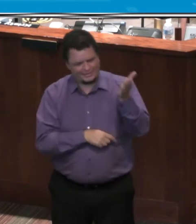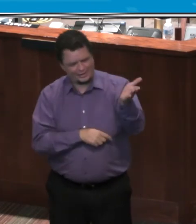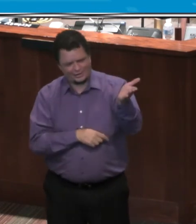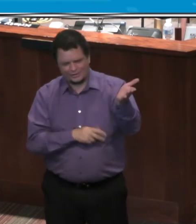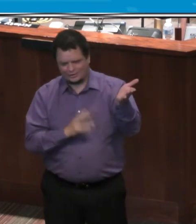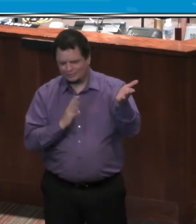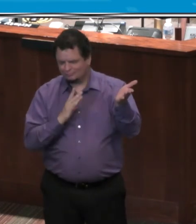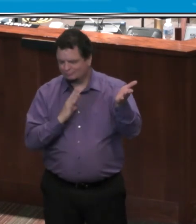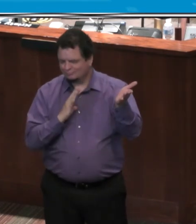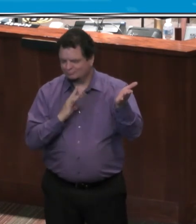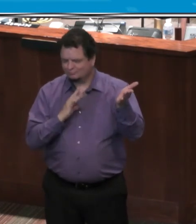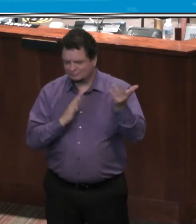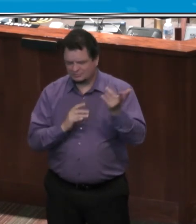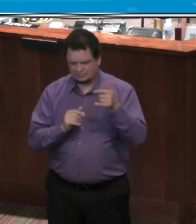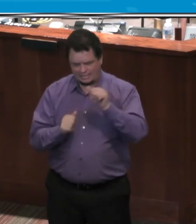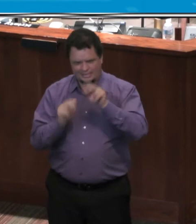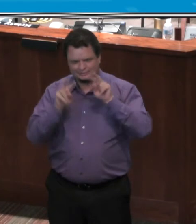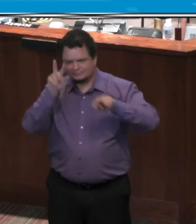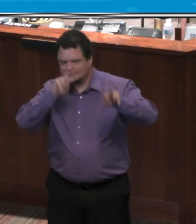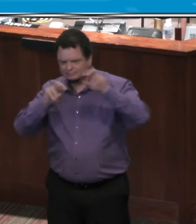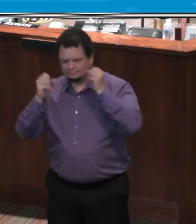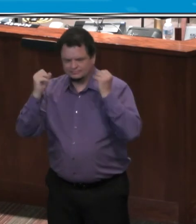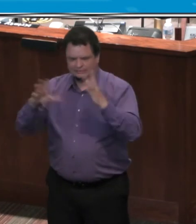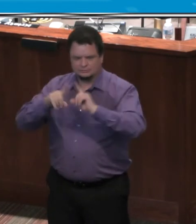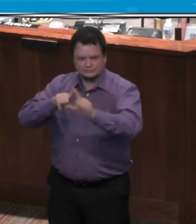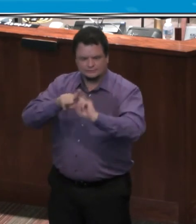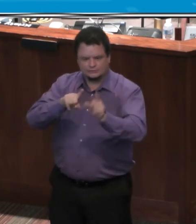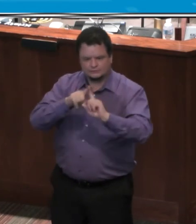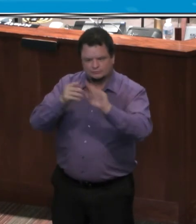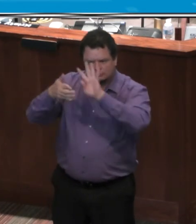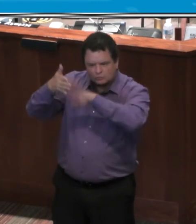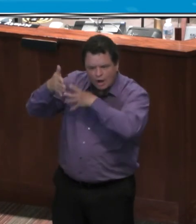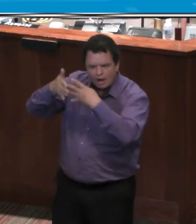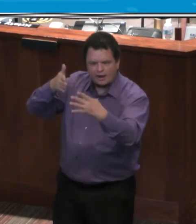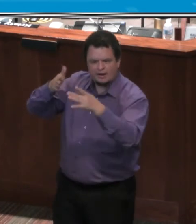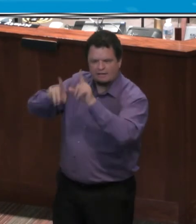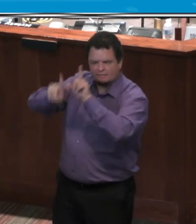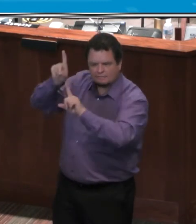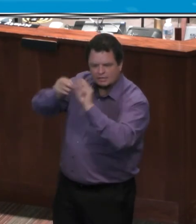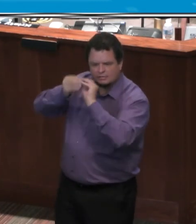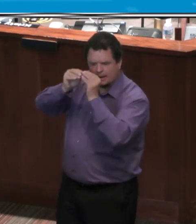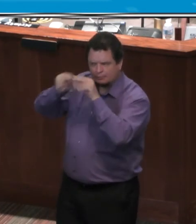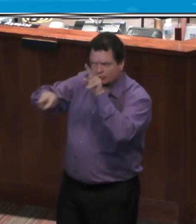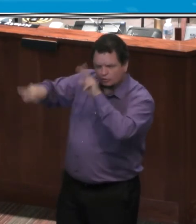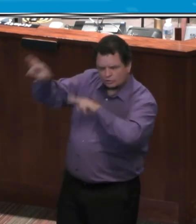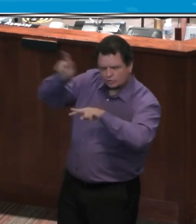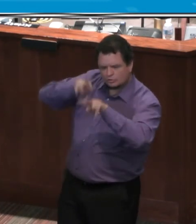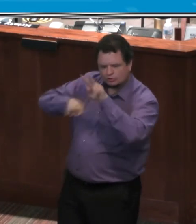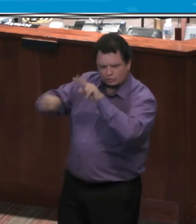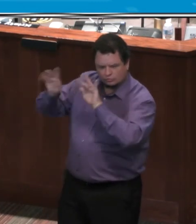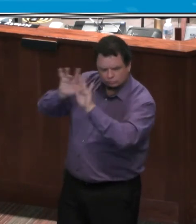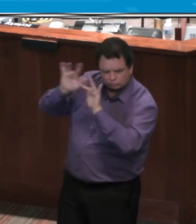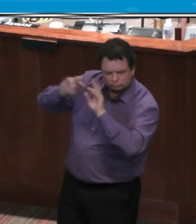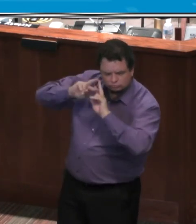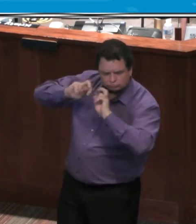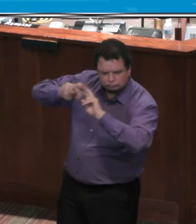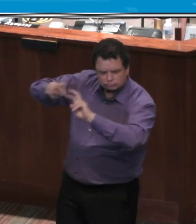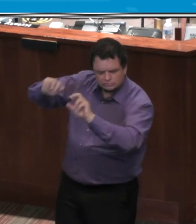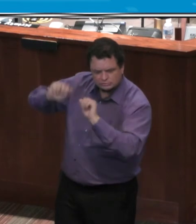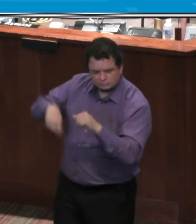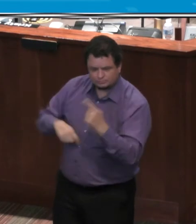page that causes a bit of confusion. The dates on this page, so what we do is on a single page now, we show you all of the